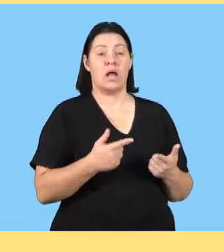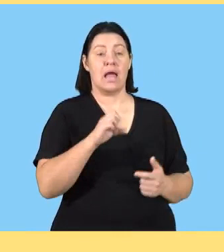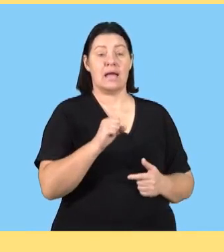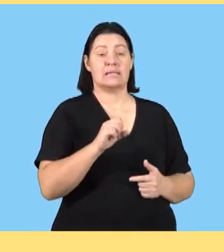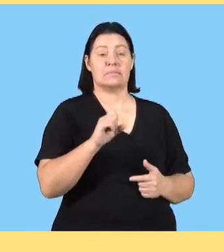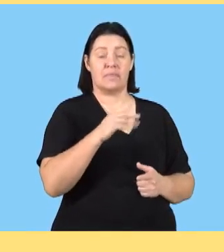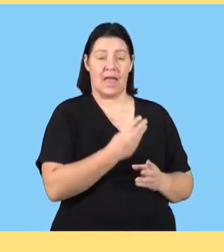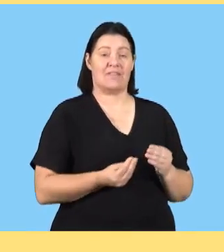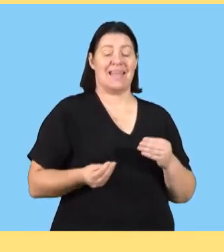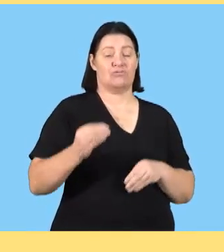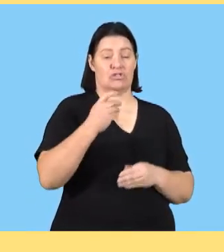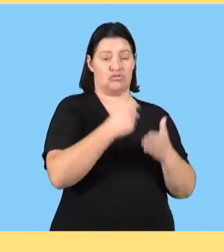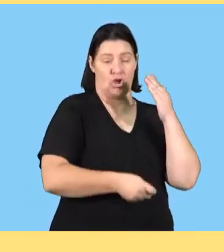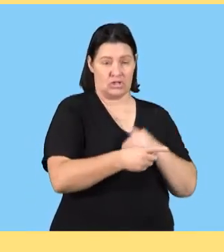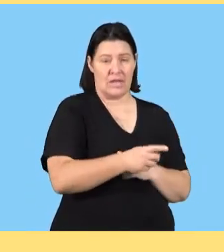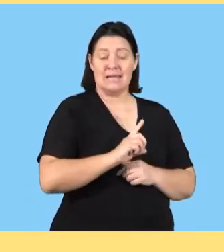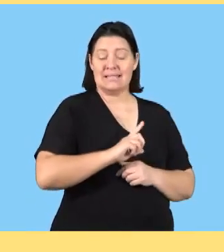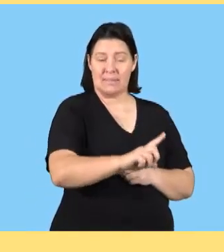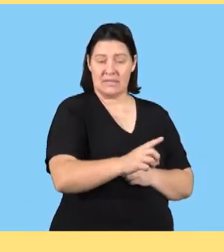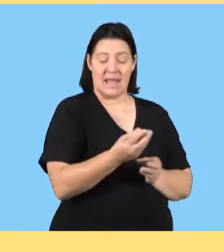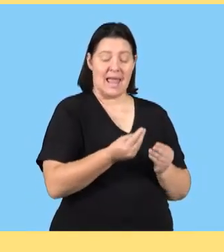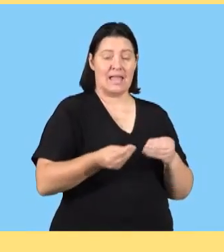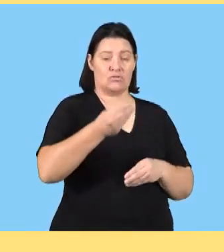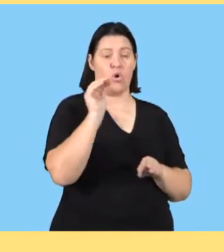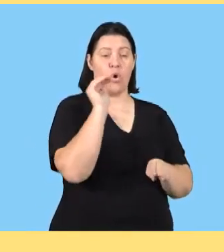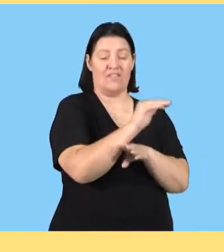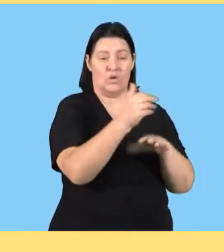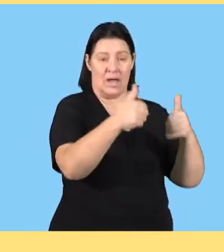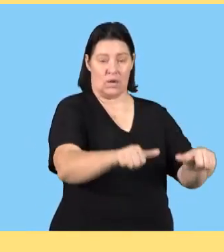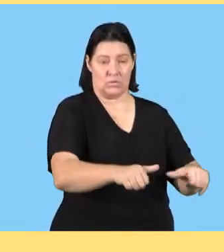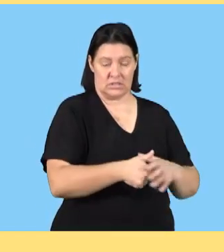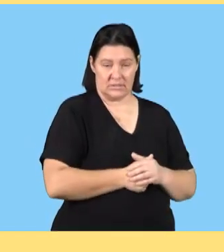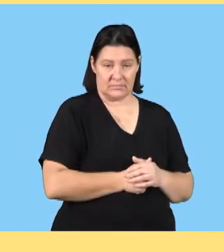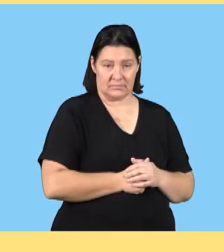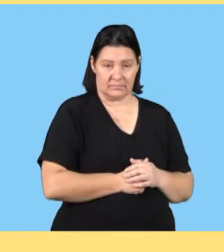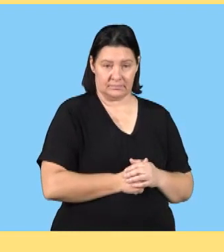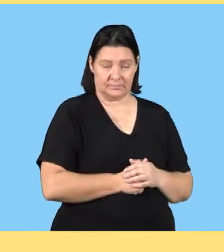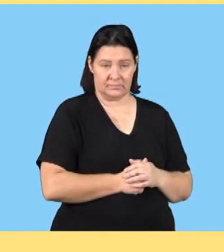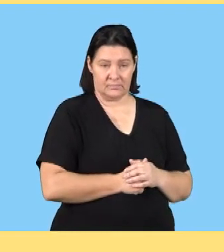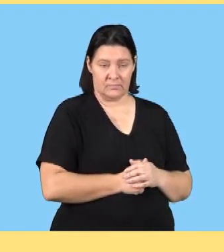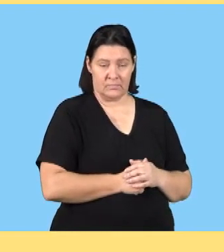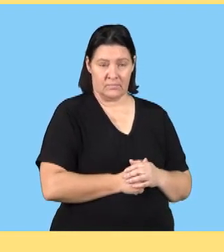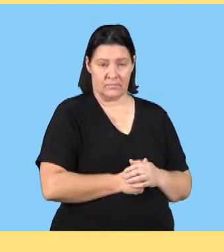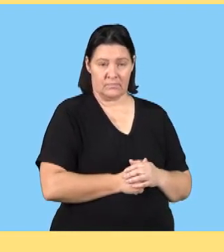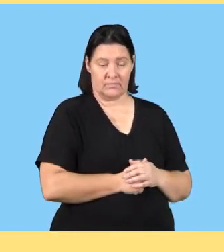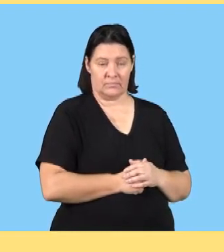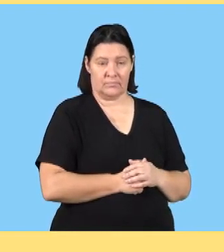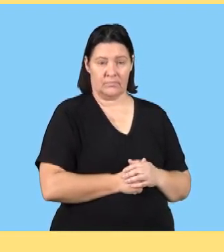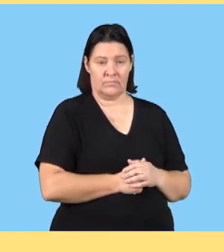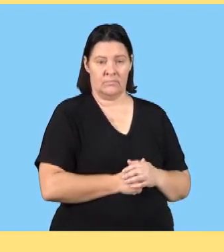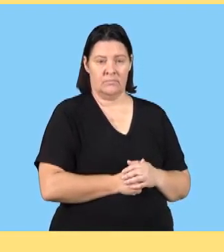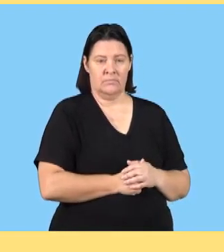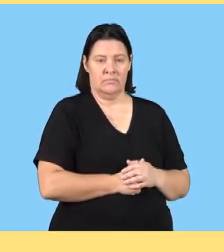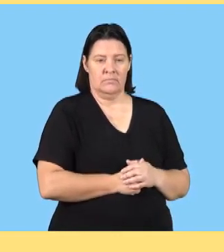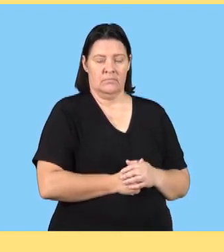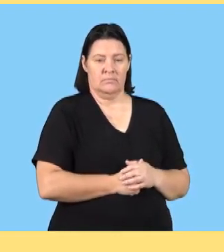charged interest. The account to debit is interest on overdue account. Here is interest on